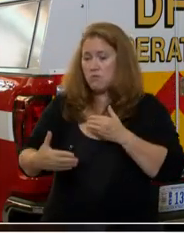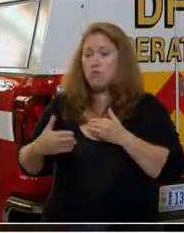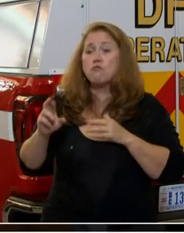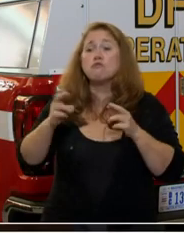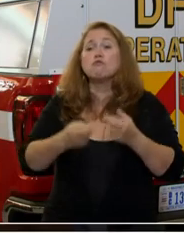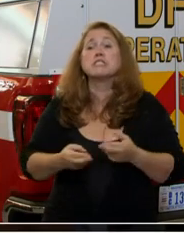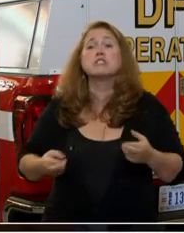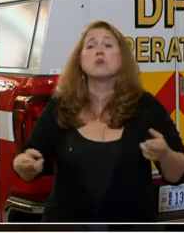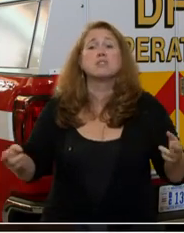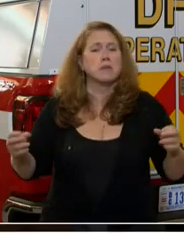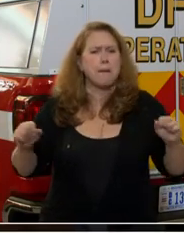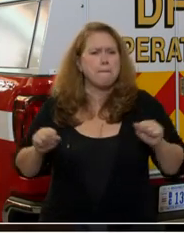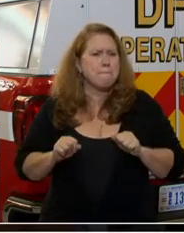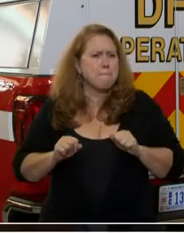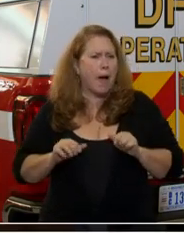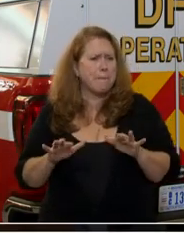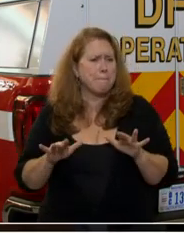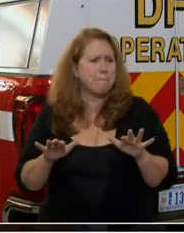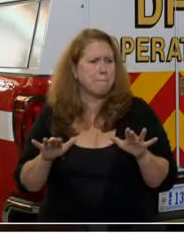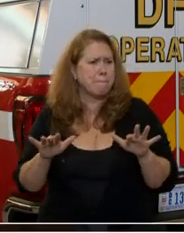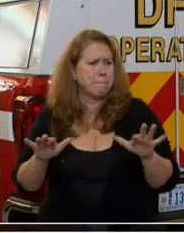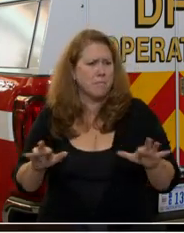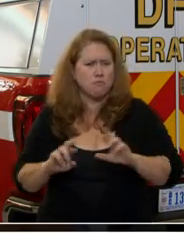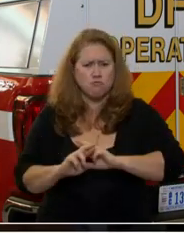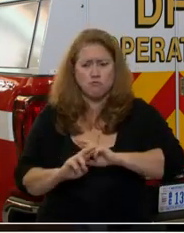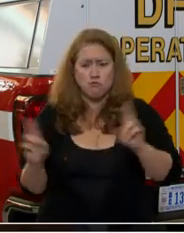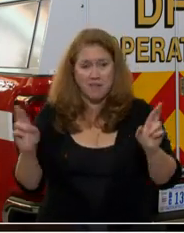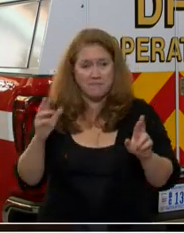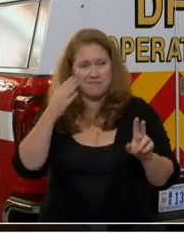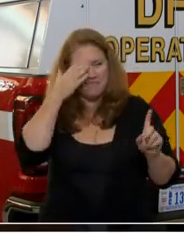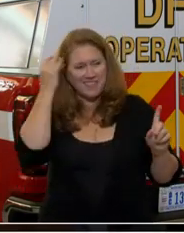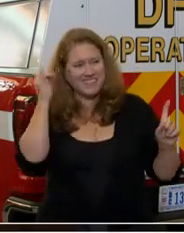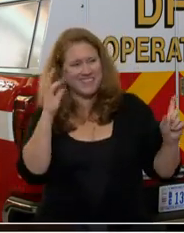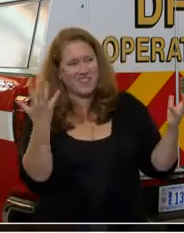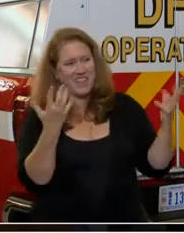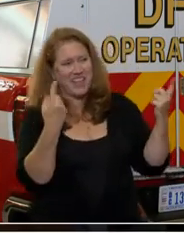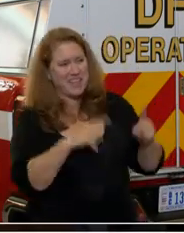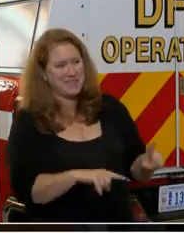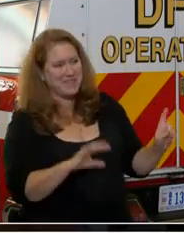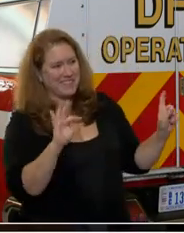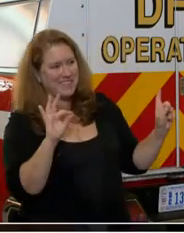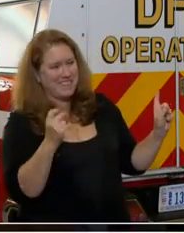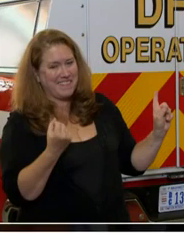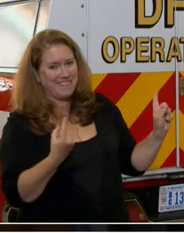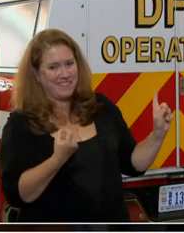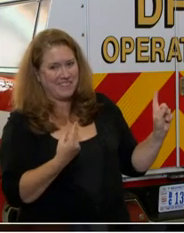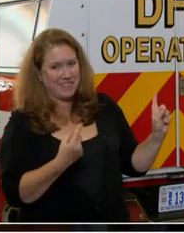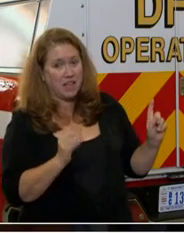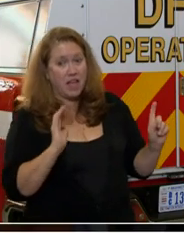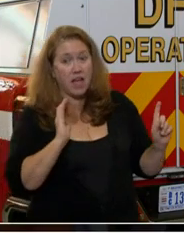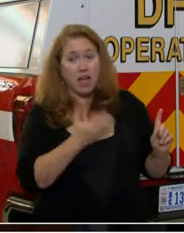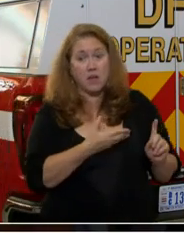citizens have that they need from us. All of that comes back from 9/11.